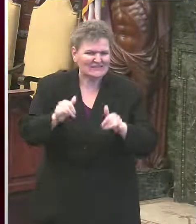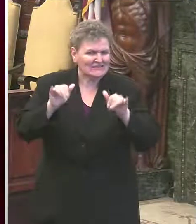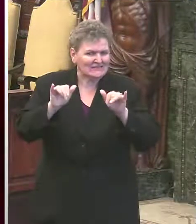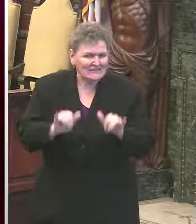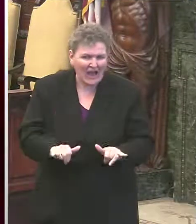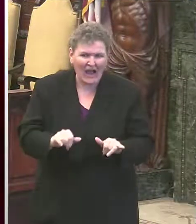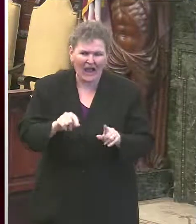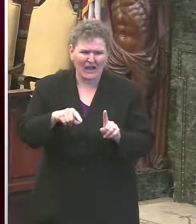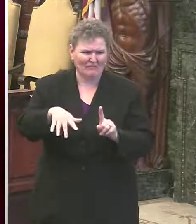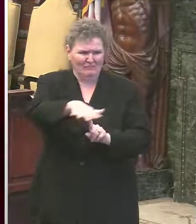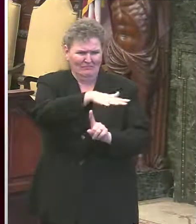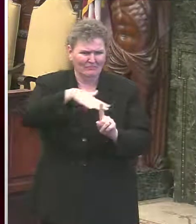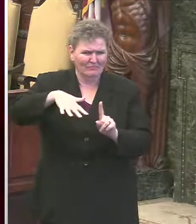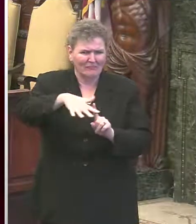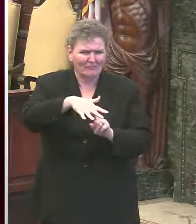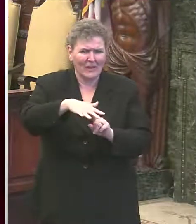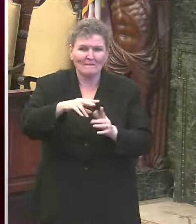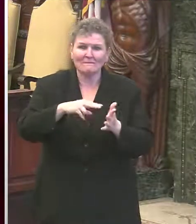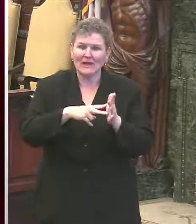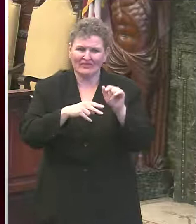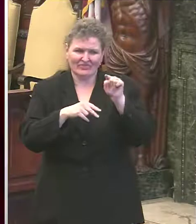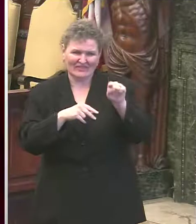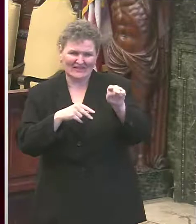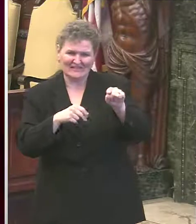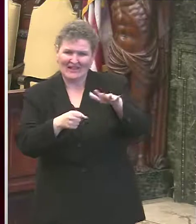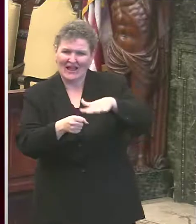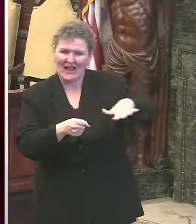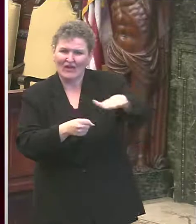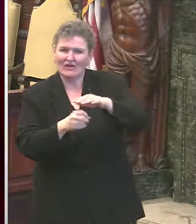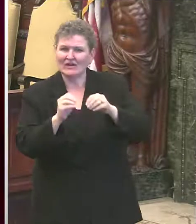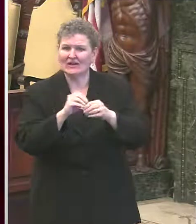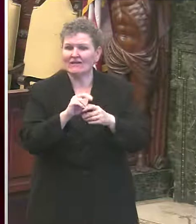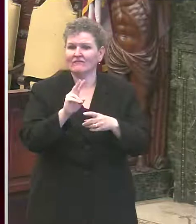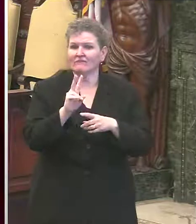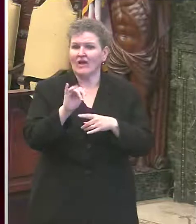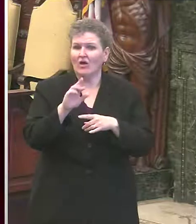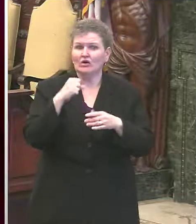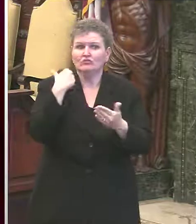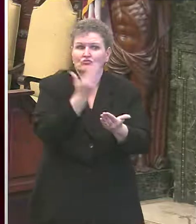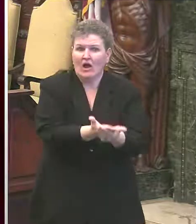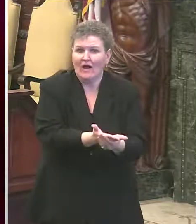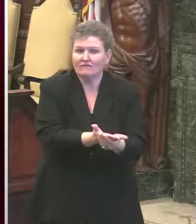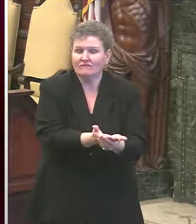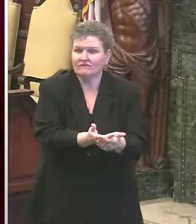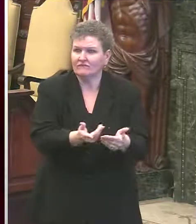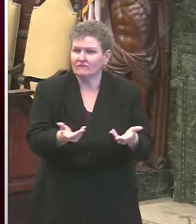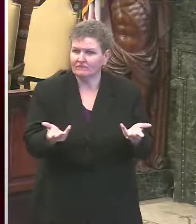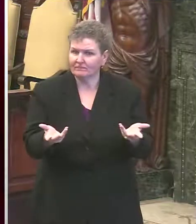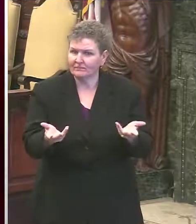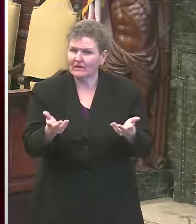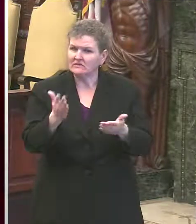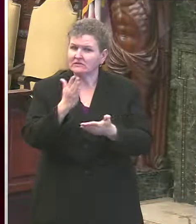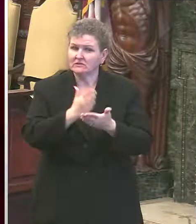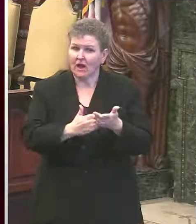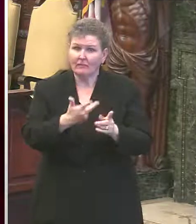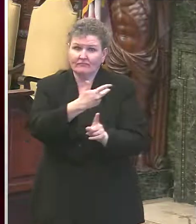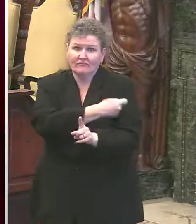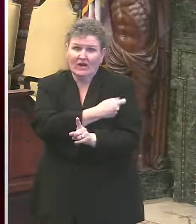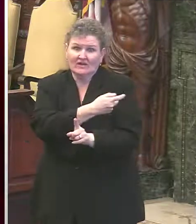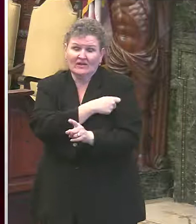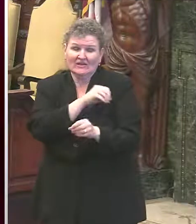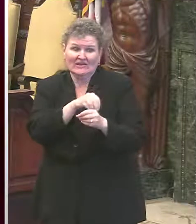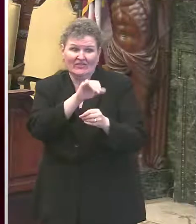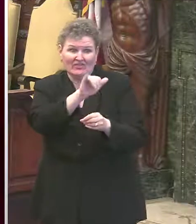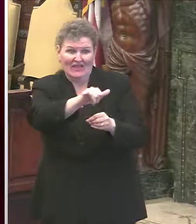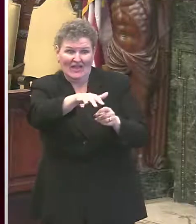means that those are the areas where variants are arriving now, or if this is the partial immunity that happened from that wave has waned.